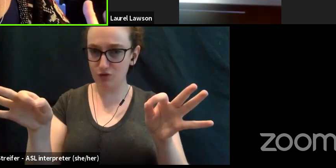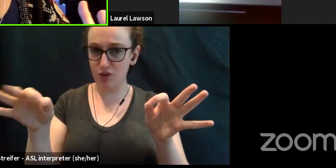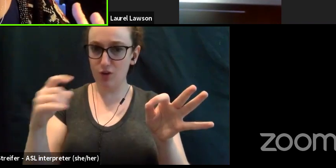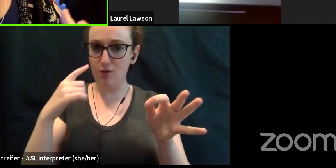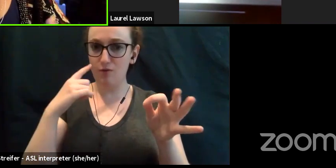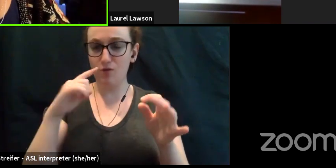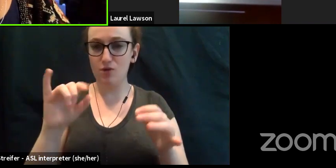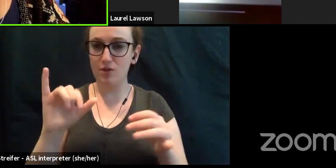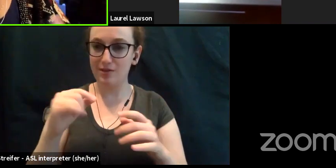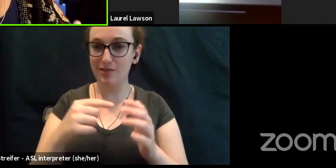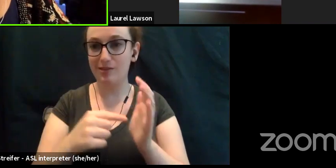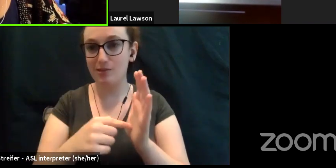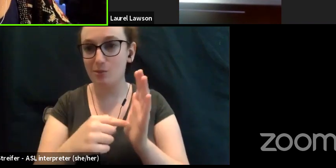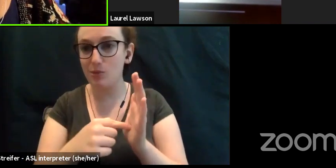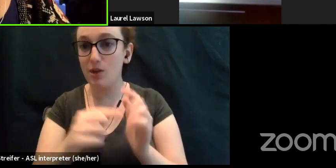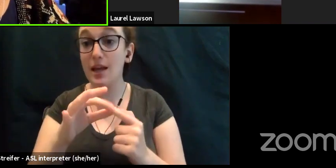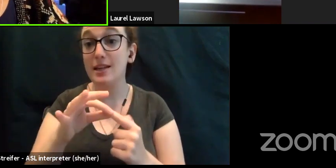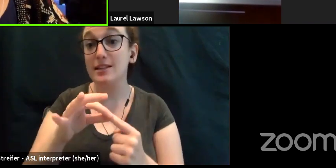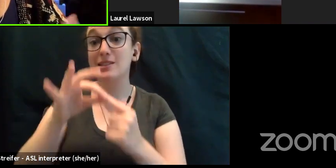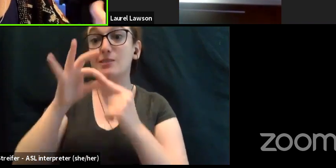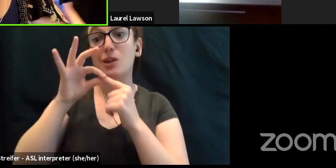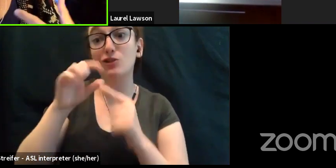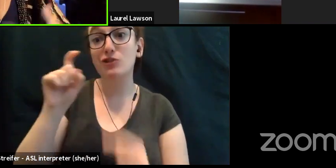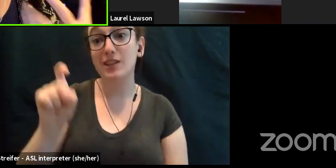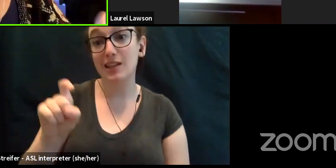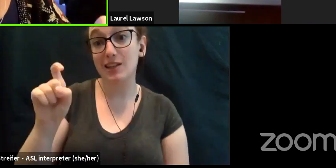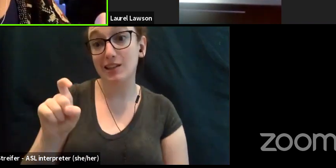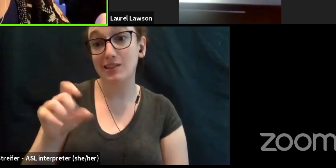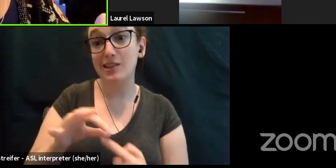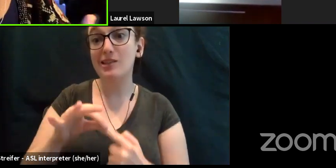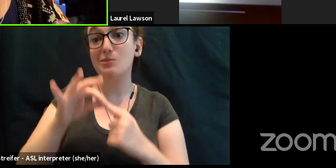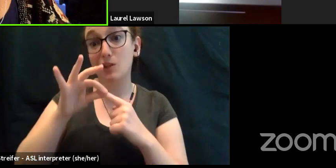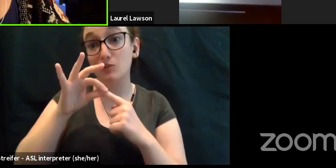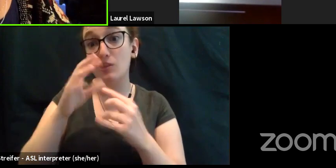special accommodations, whereas like now it's just